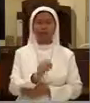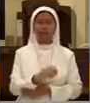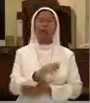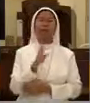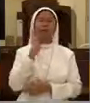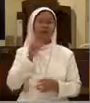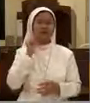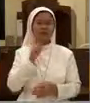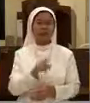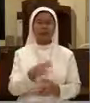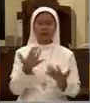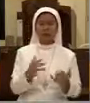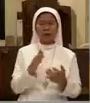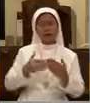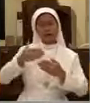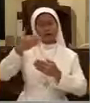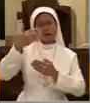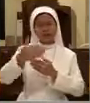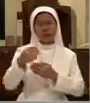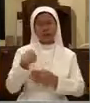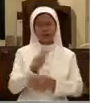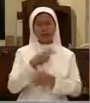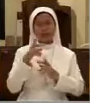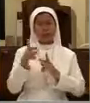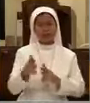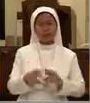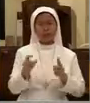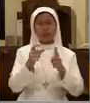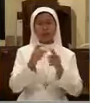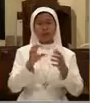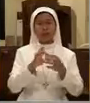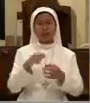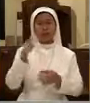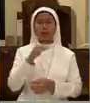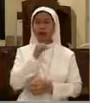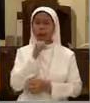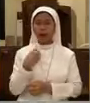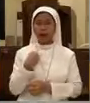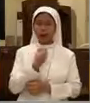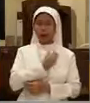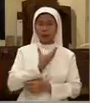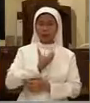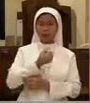onwards, receive again the Word of God, not our word.